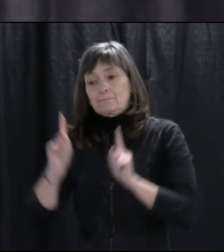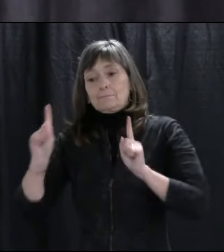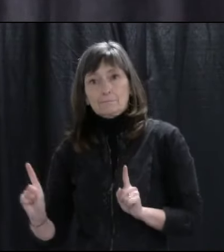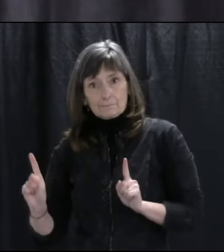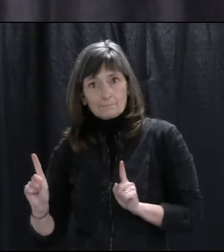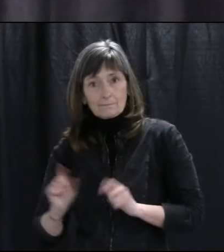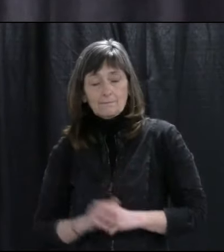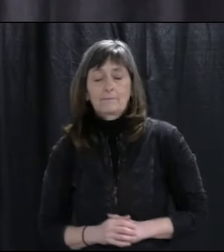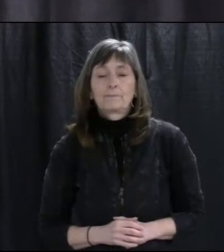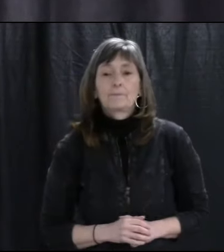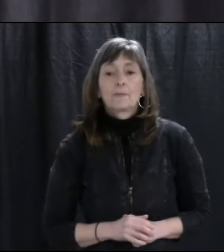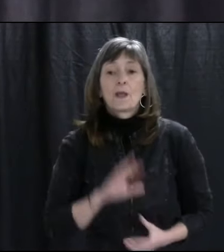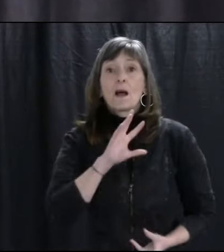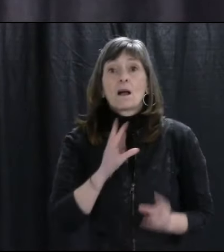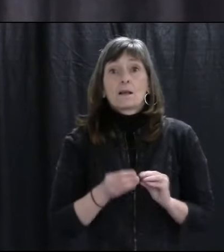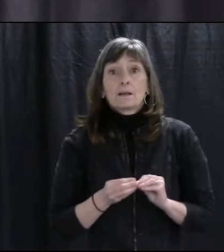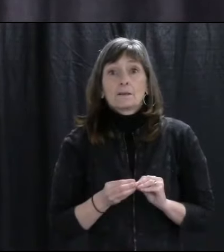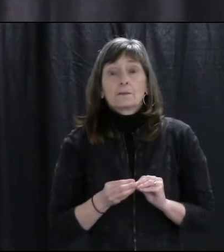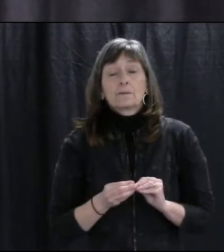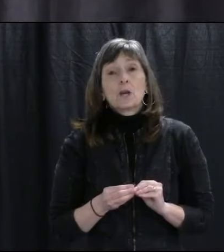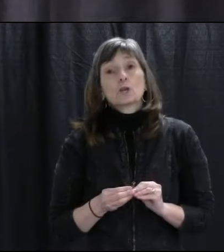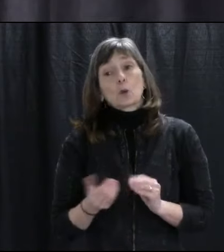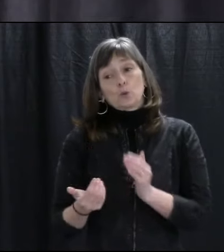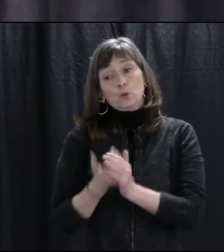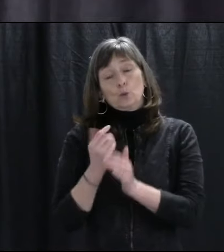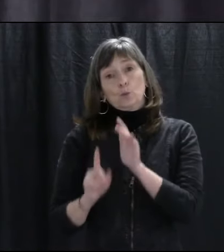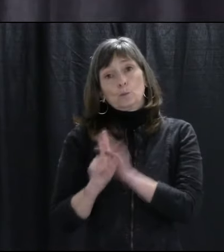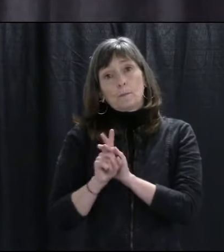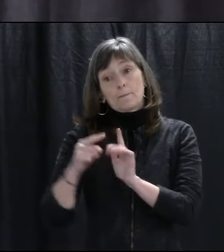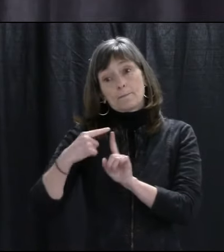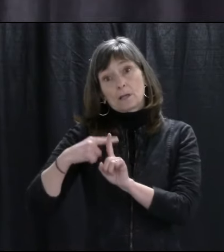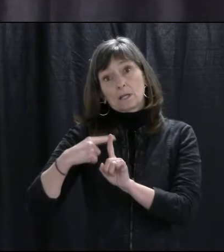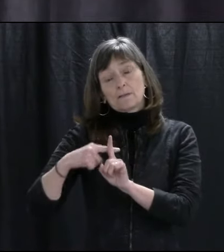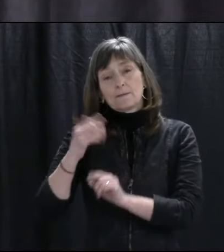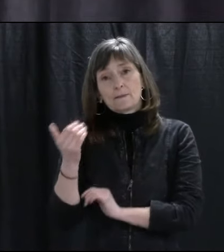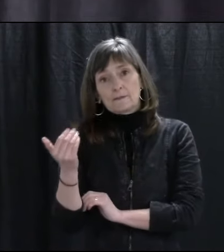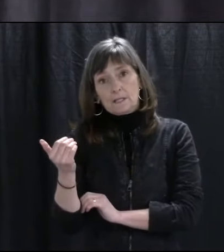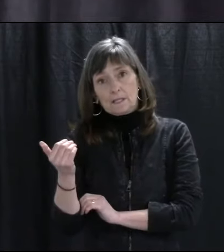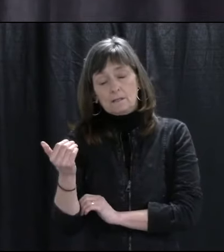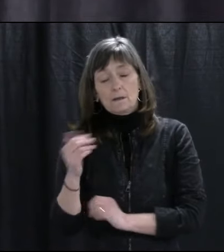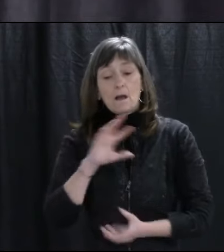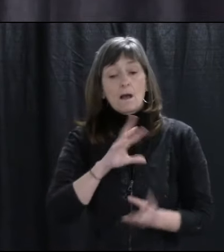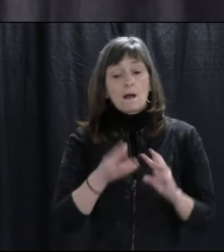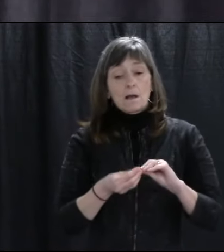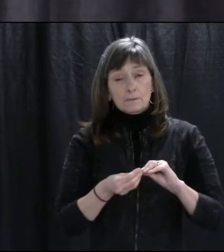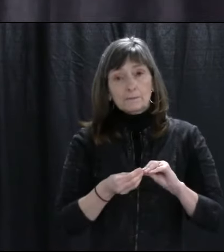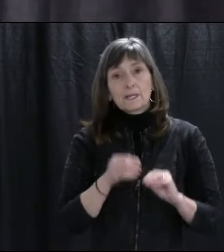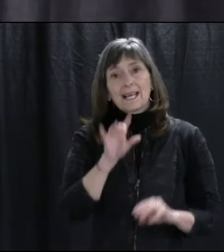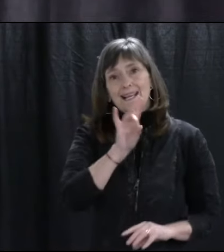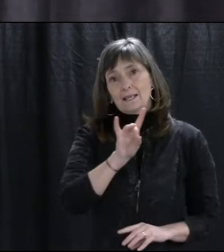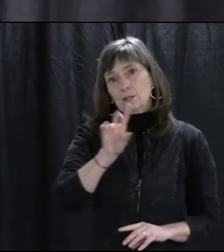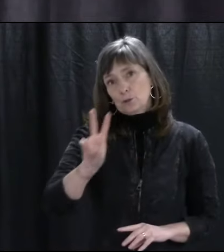In summary, we have 15 new positive cases in this province. Our total number of cases is now 82.